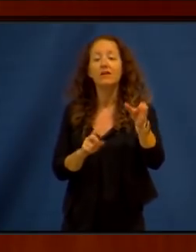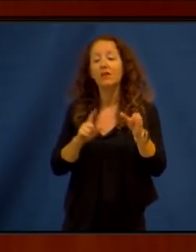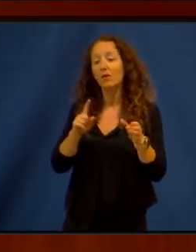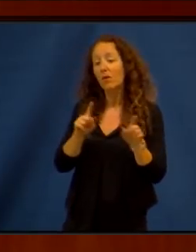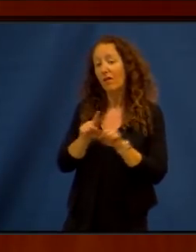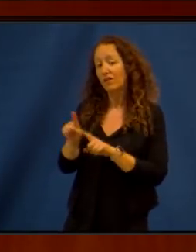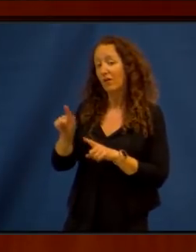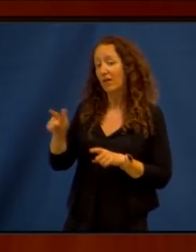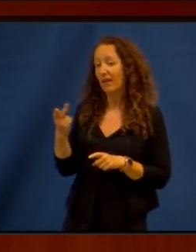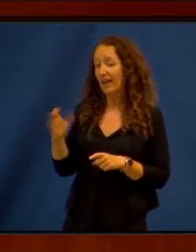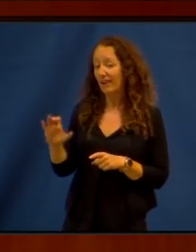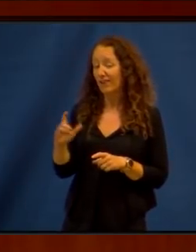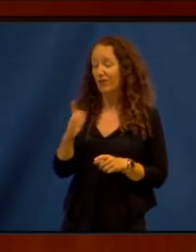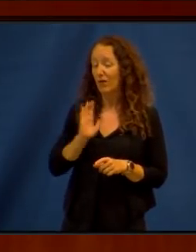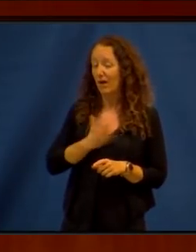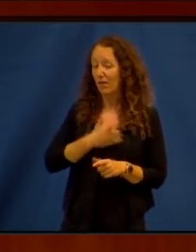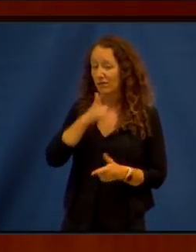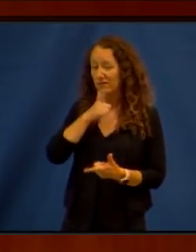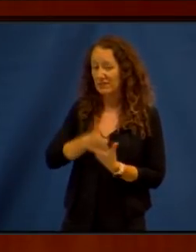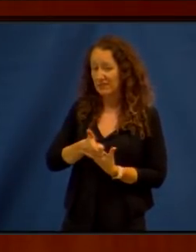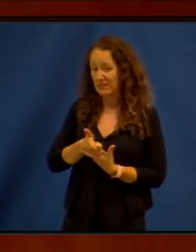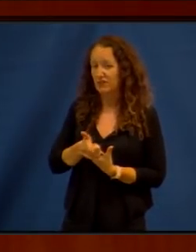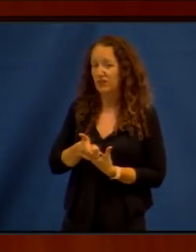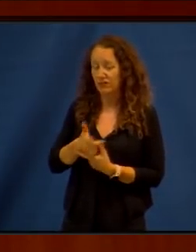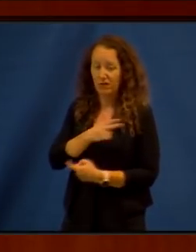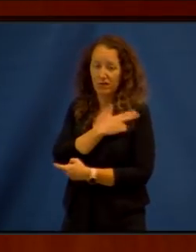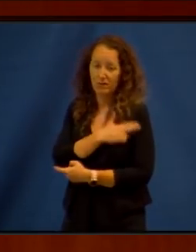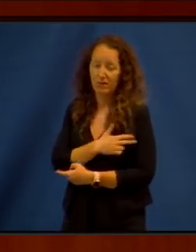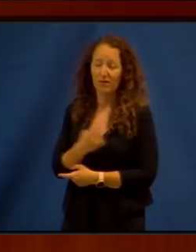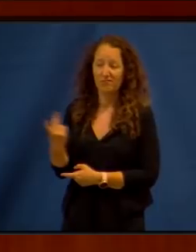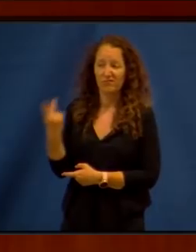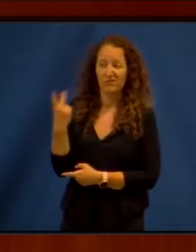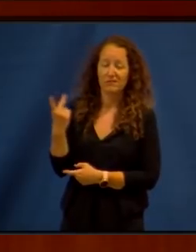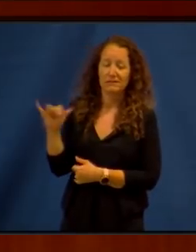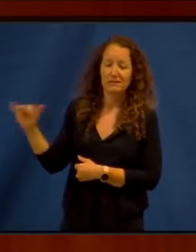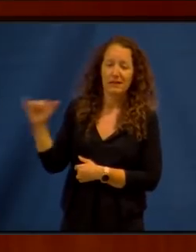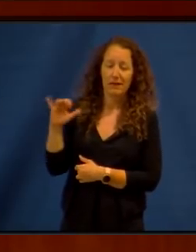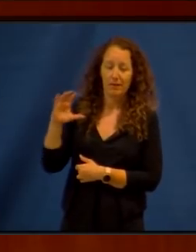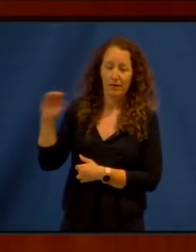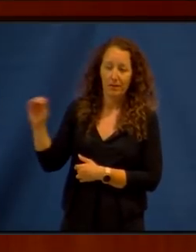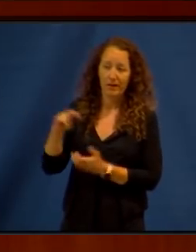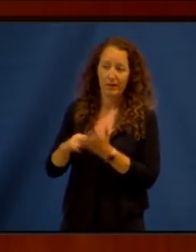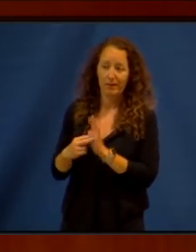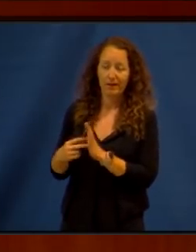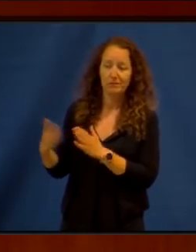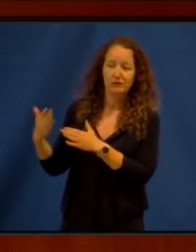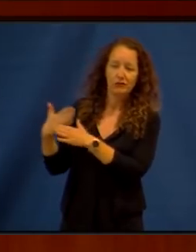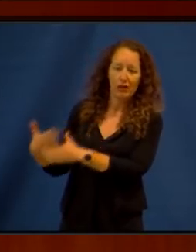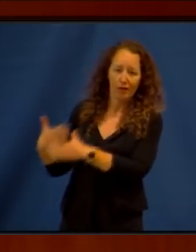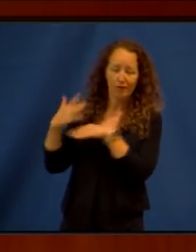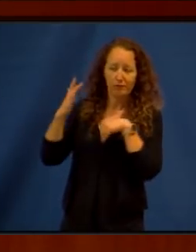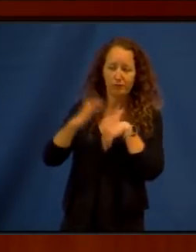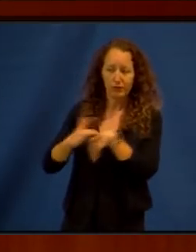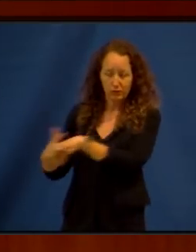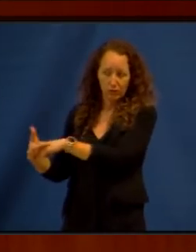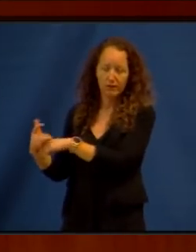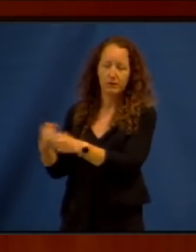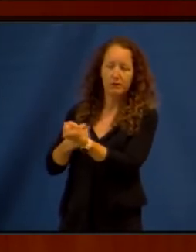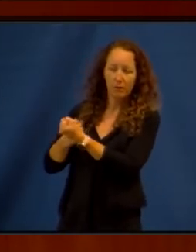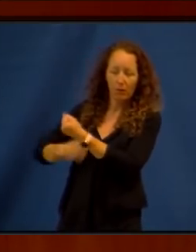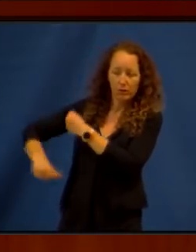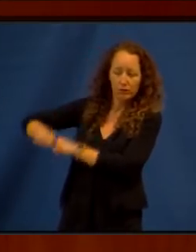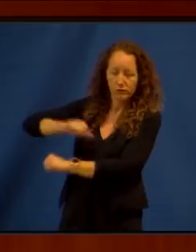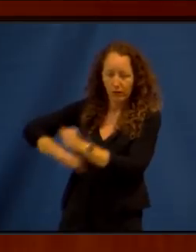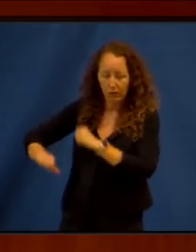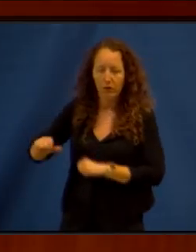well, we are from the same company. So we share a lot of those resources and are able to support each other in regard to the things that we're doing.